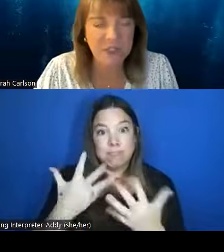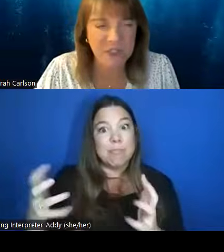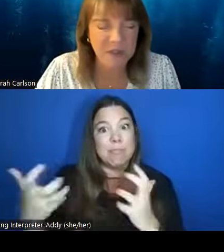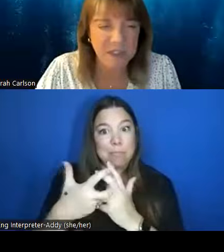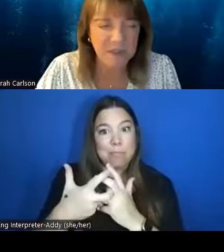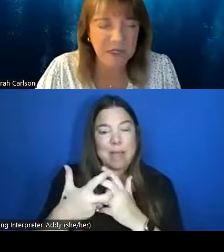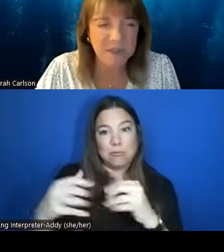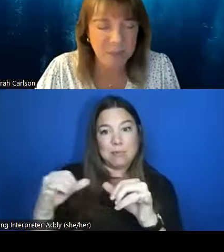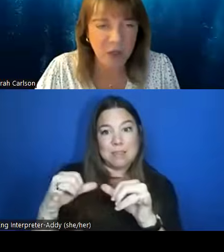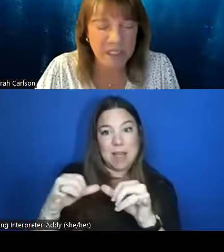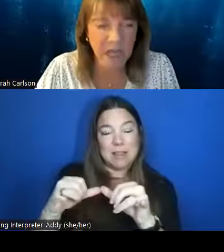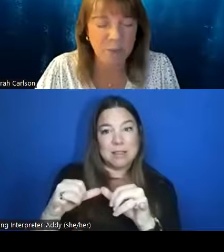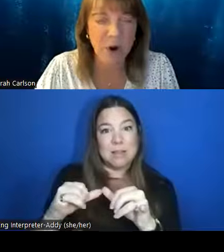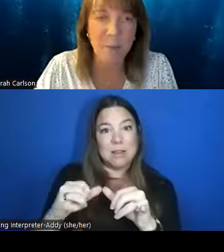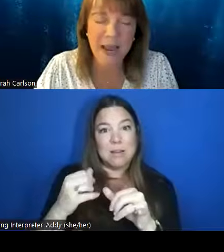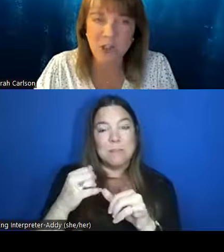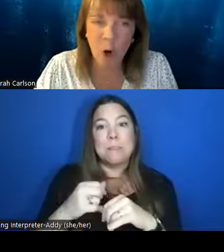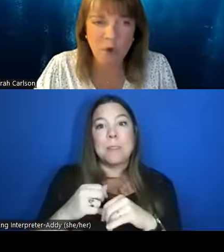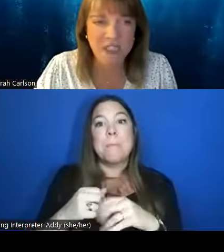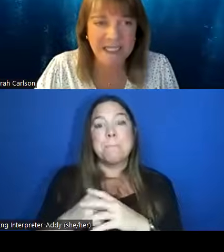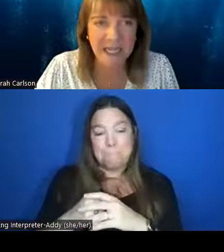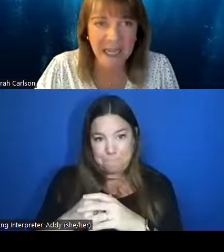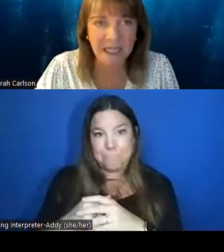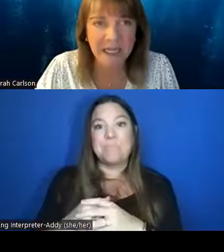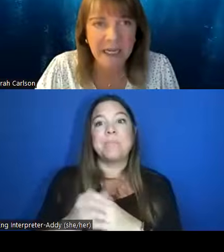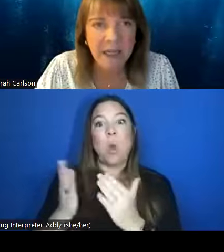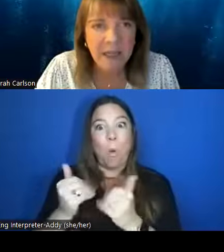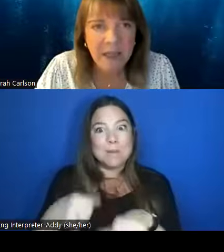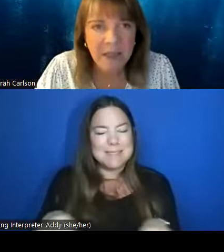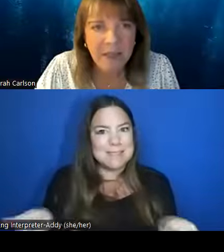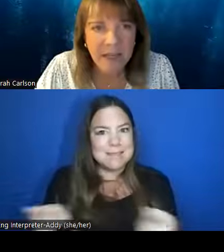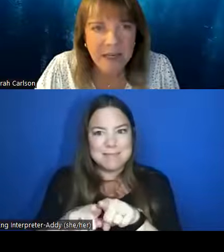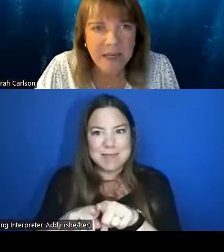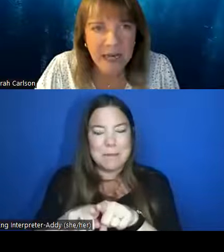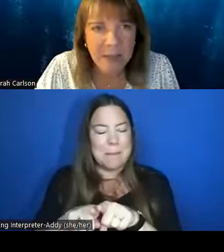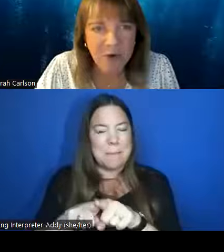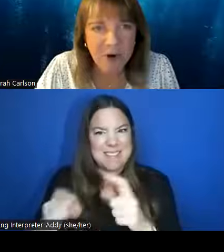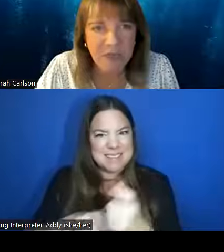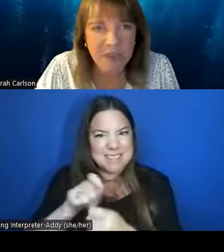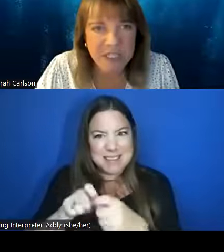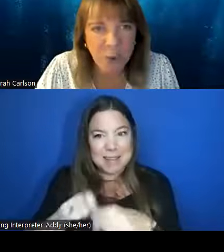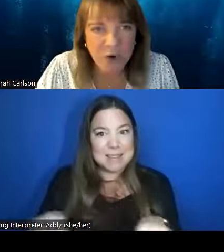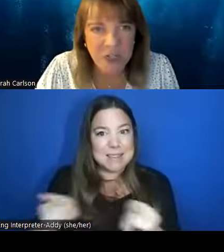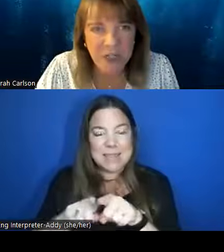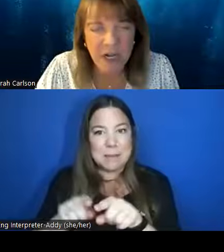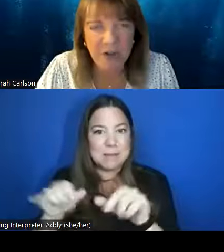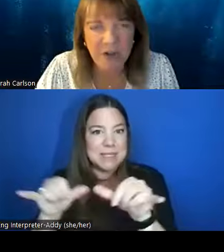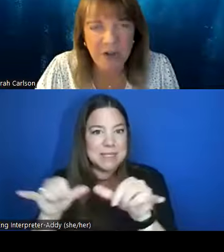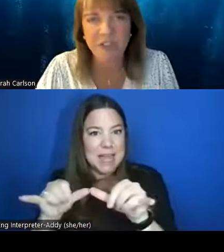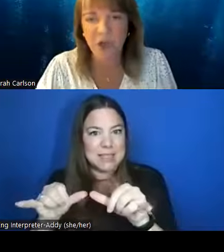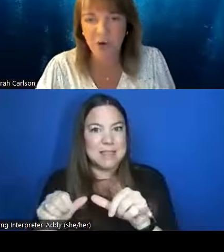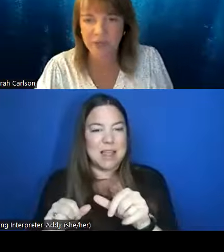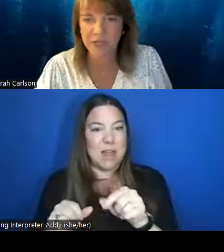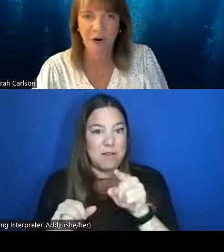of this smallest column drum matched almost exactly the diameter of this portion of